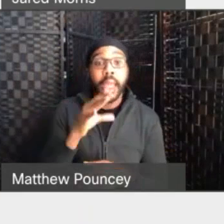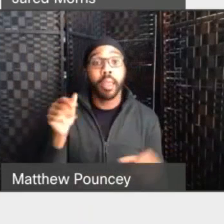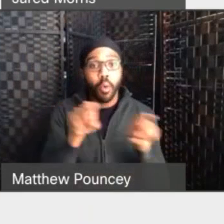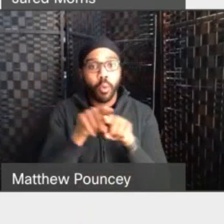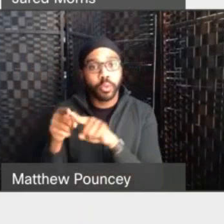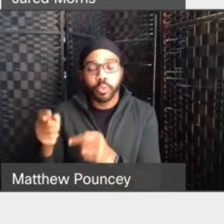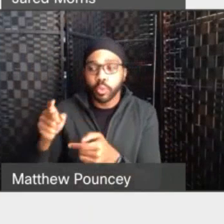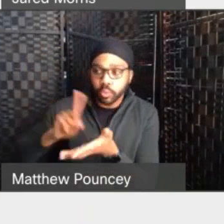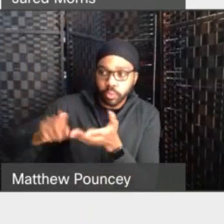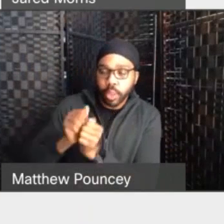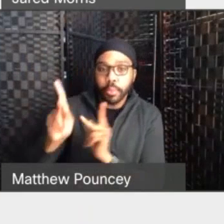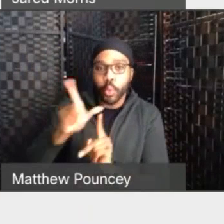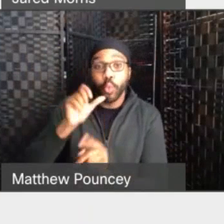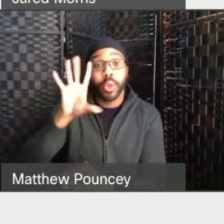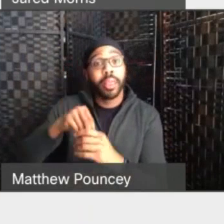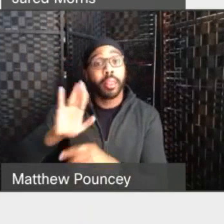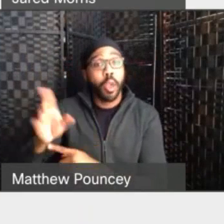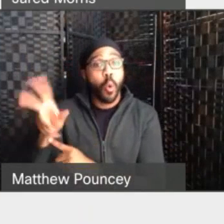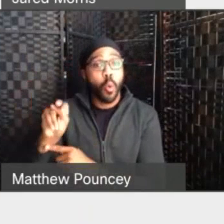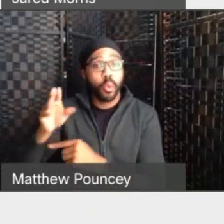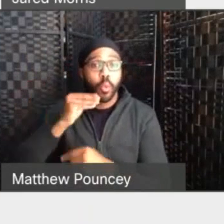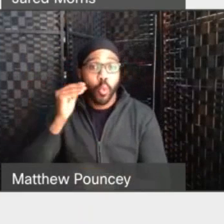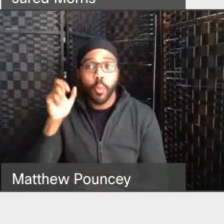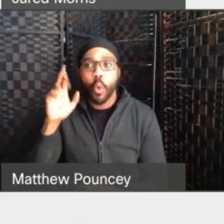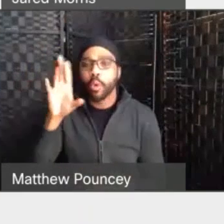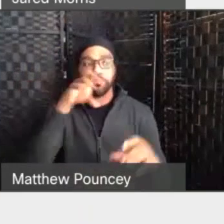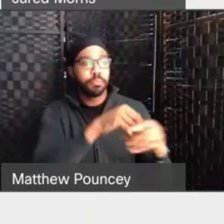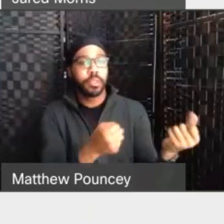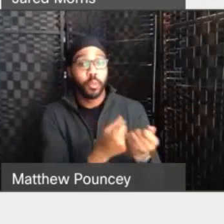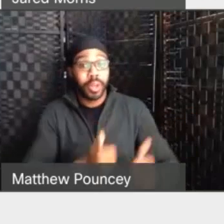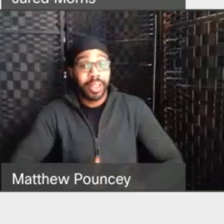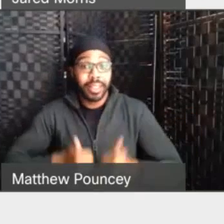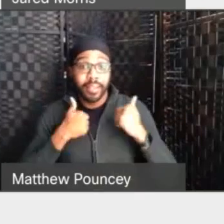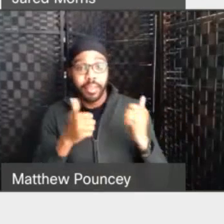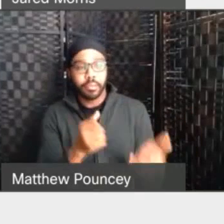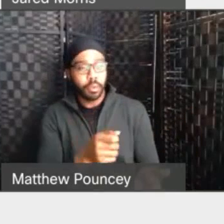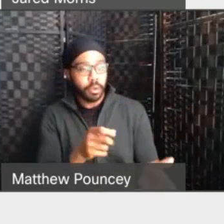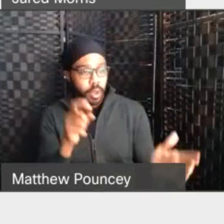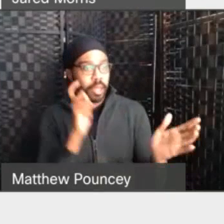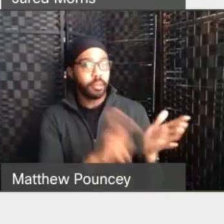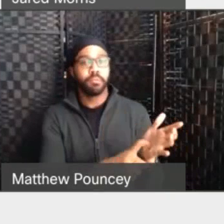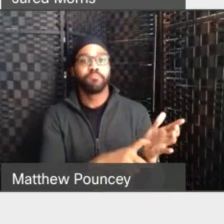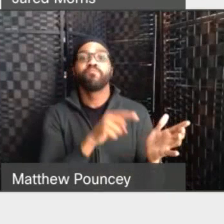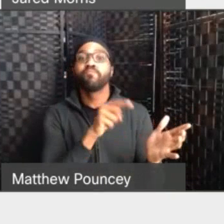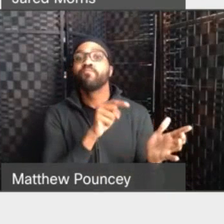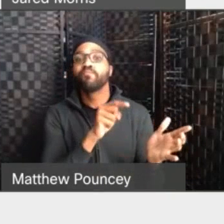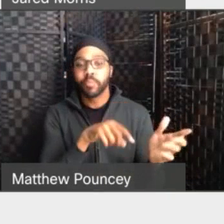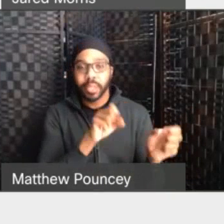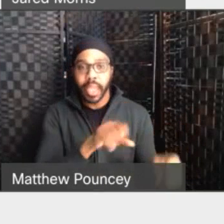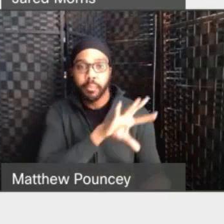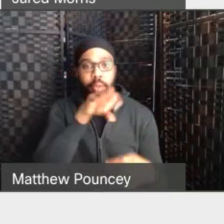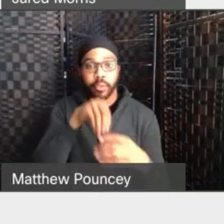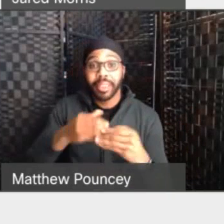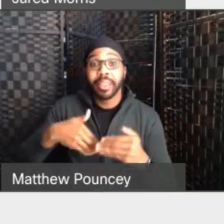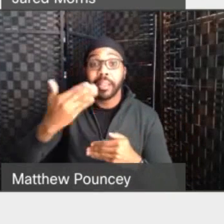on people who are in their own homes or supported living, to identify those that could participate in